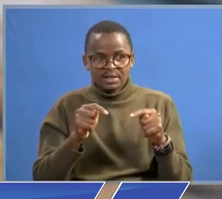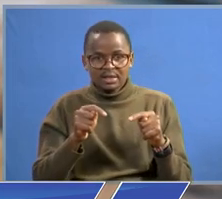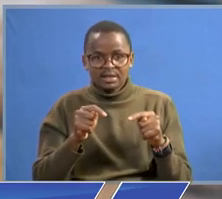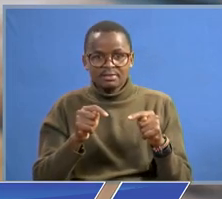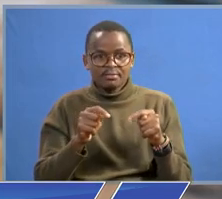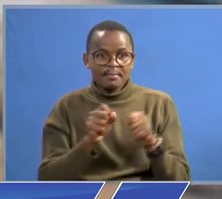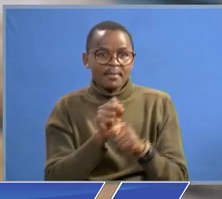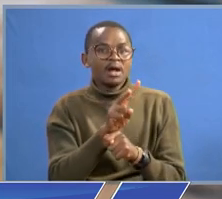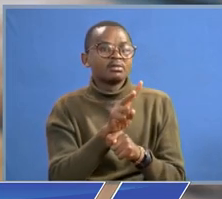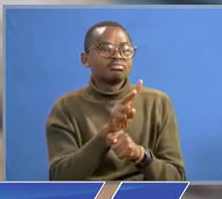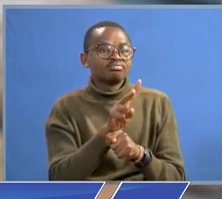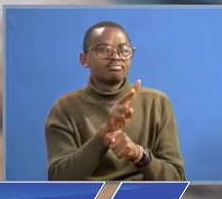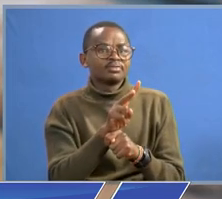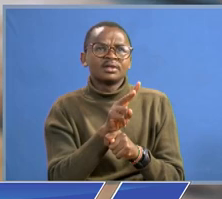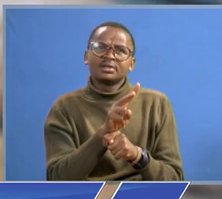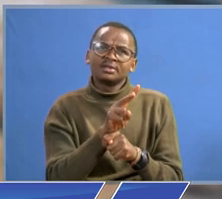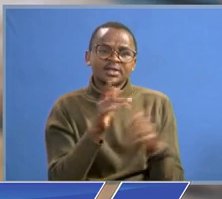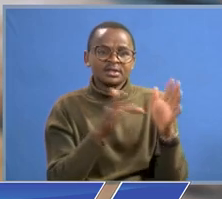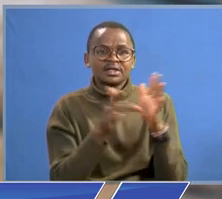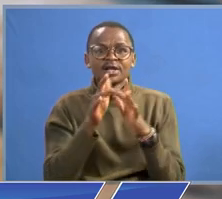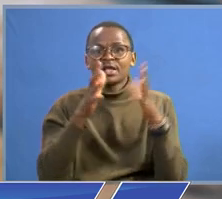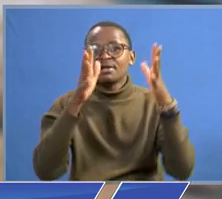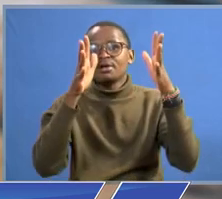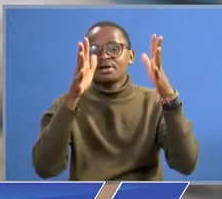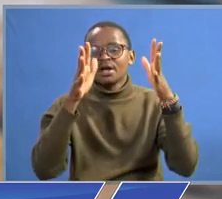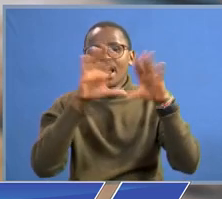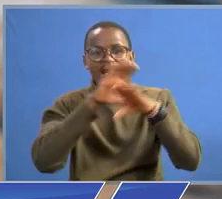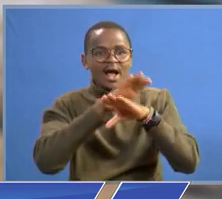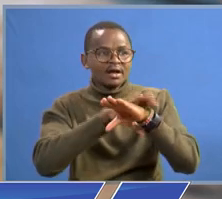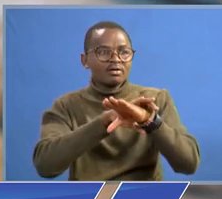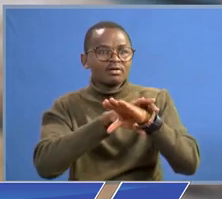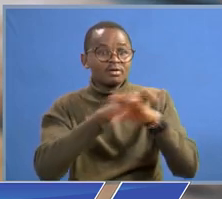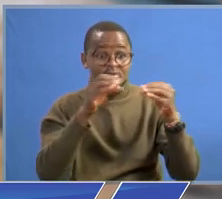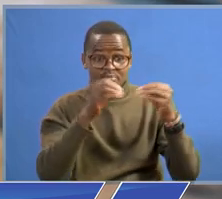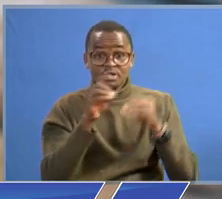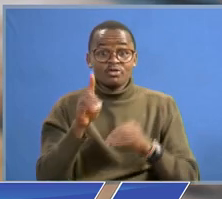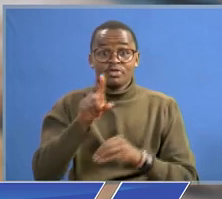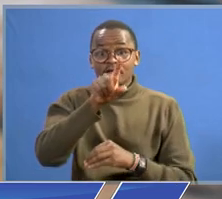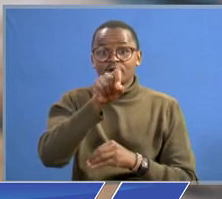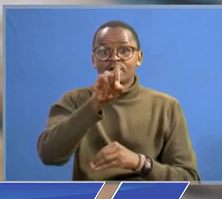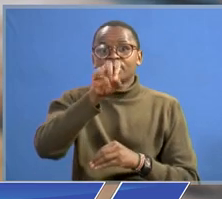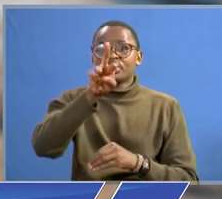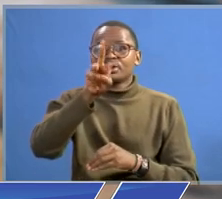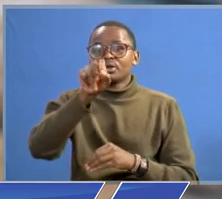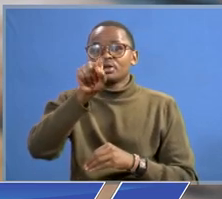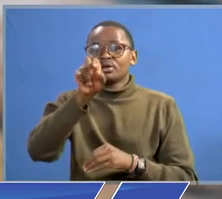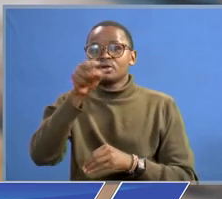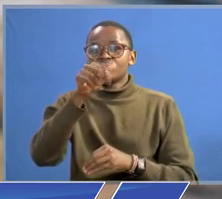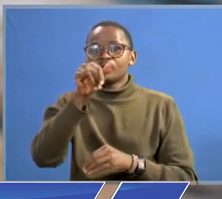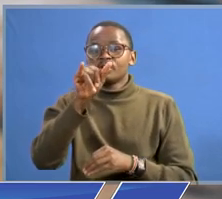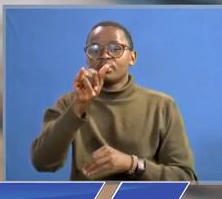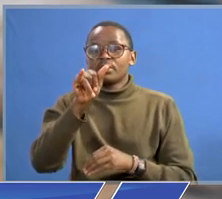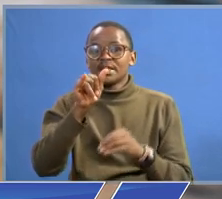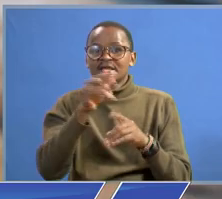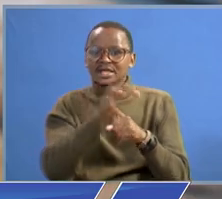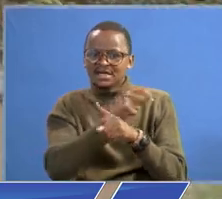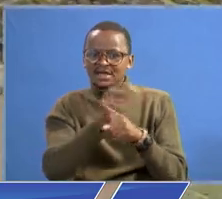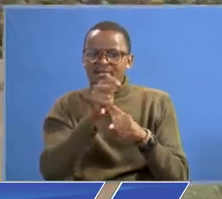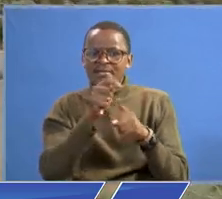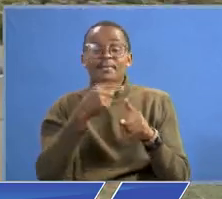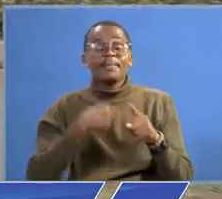December, around Christmas period, I got to meet Timothy and he was able to train me in different